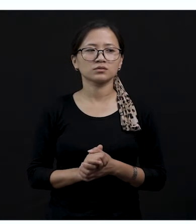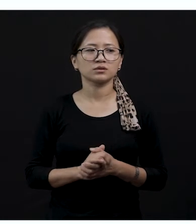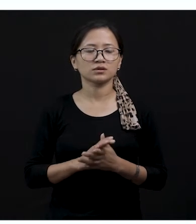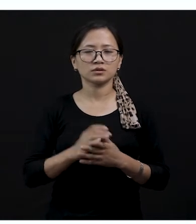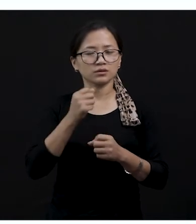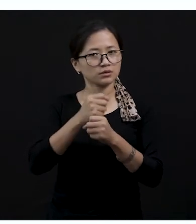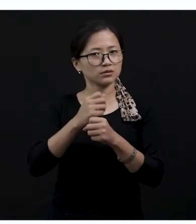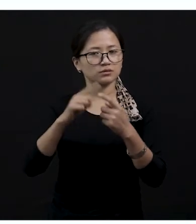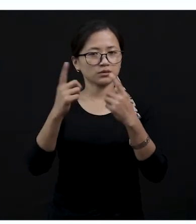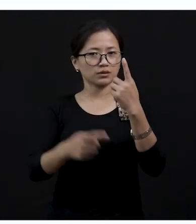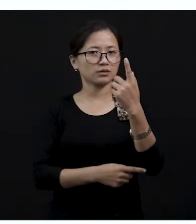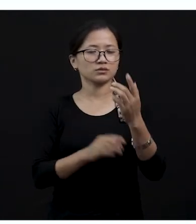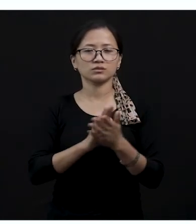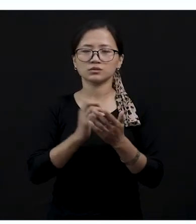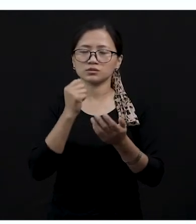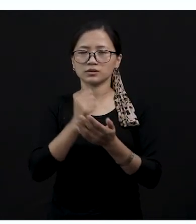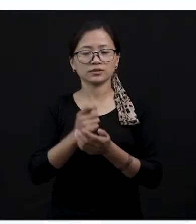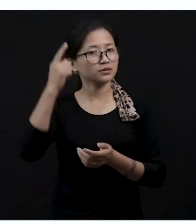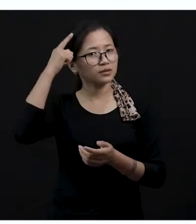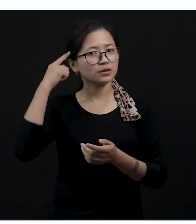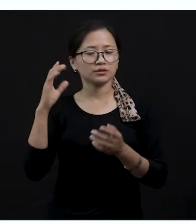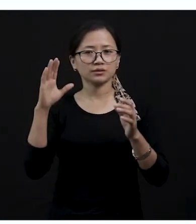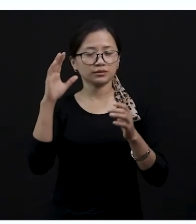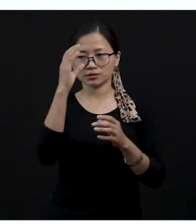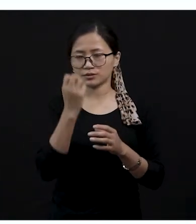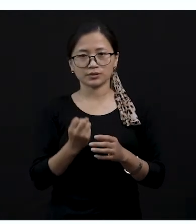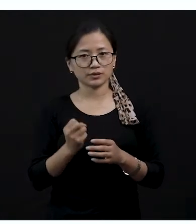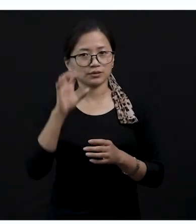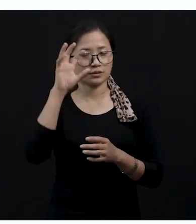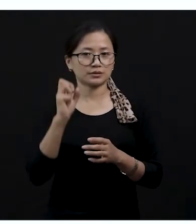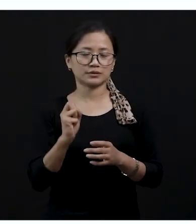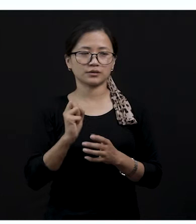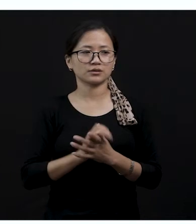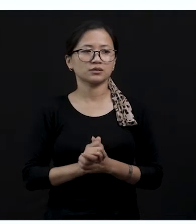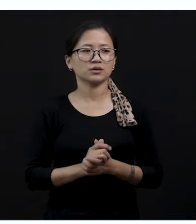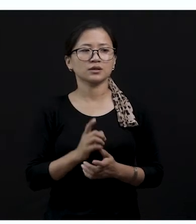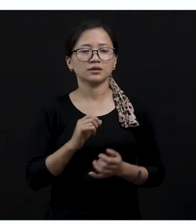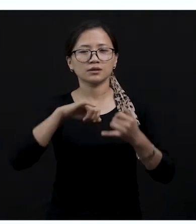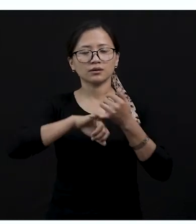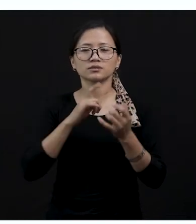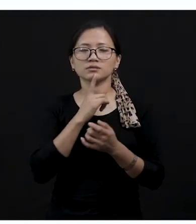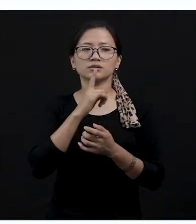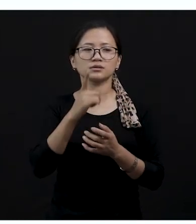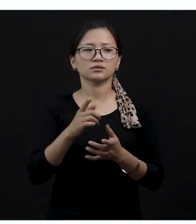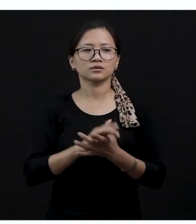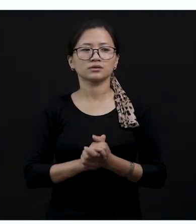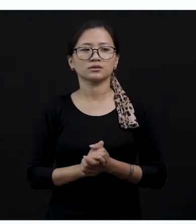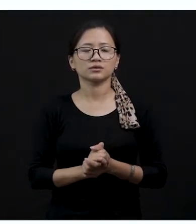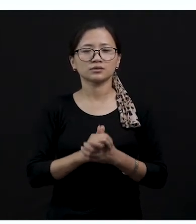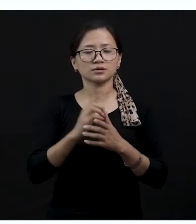ends with gray, right? Gray. Now let's see the second line, say. The third